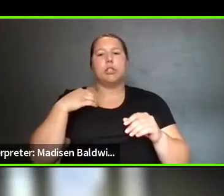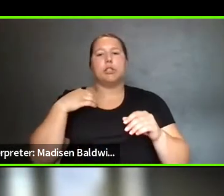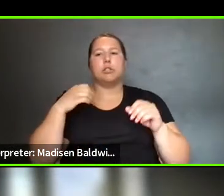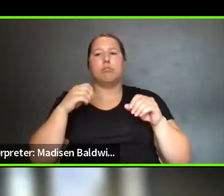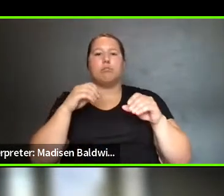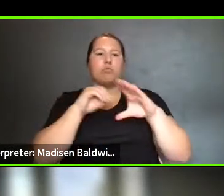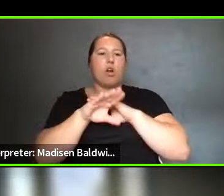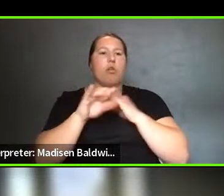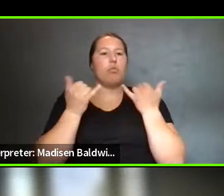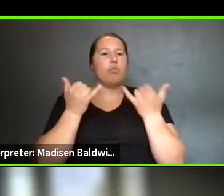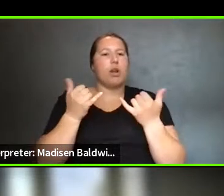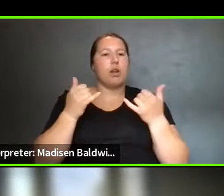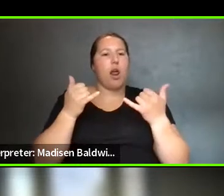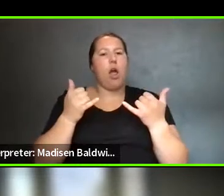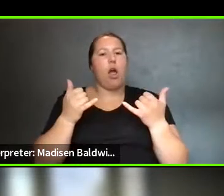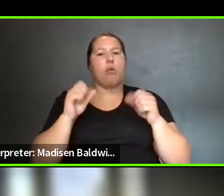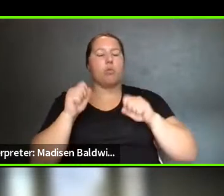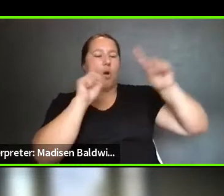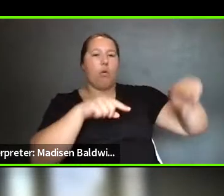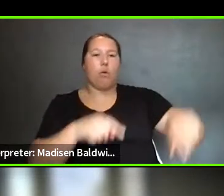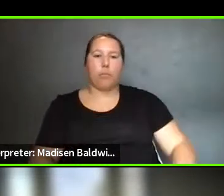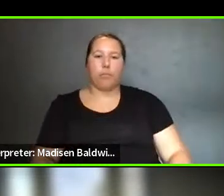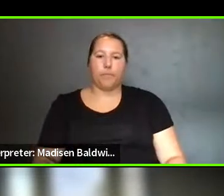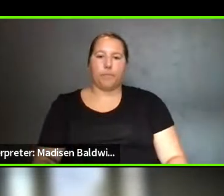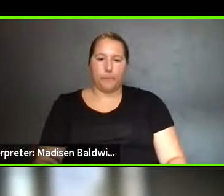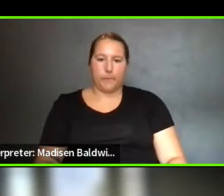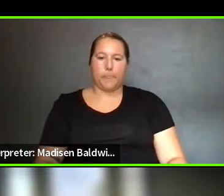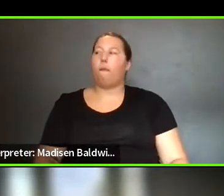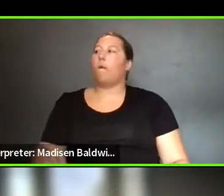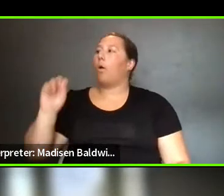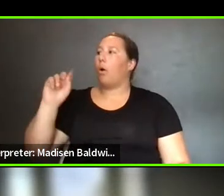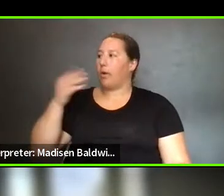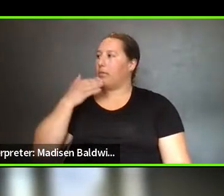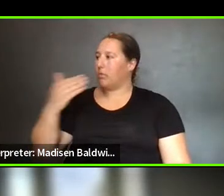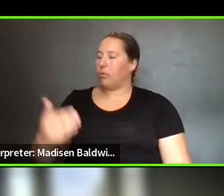scene. Got it. Thank you.